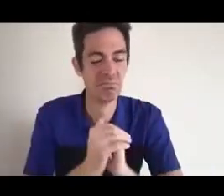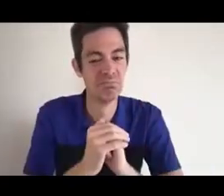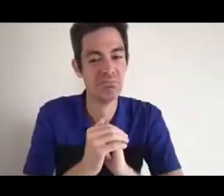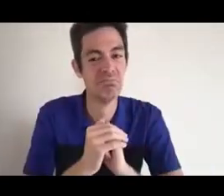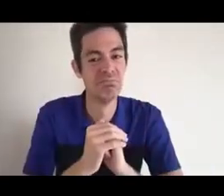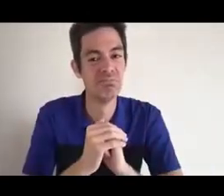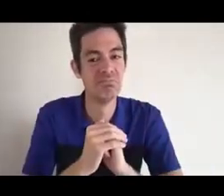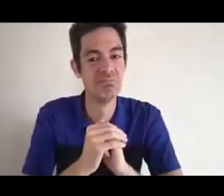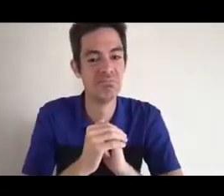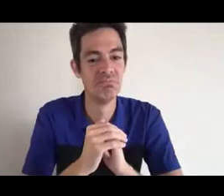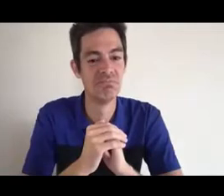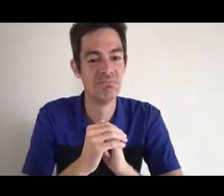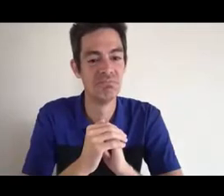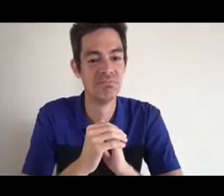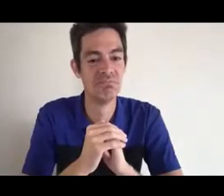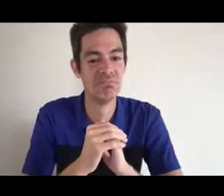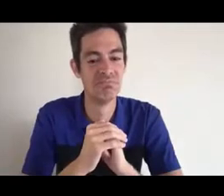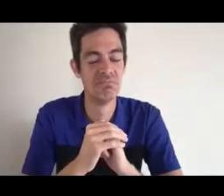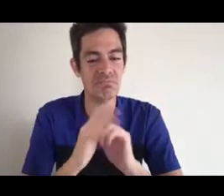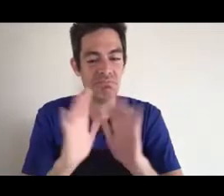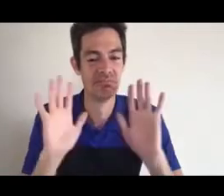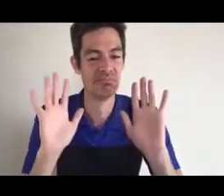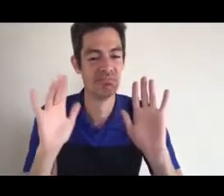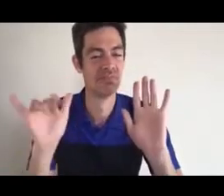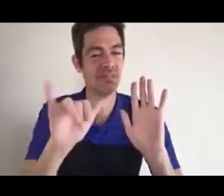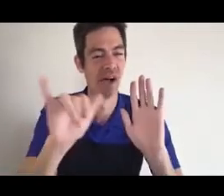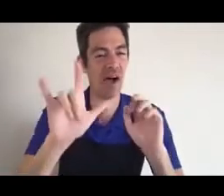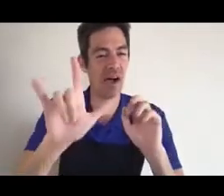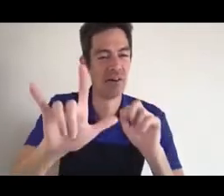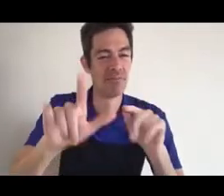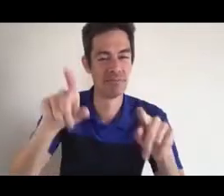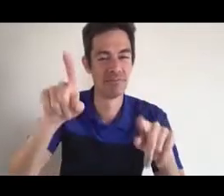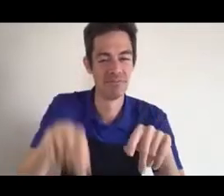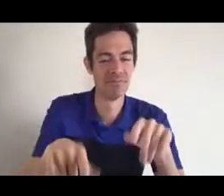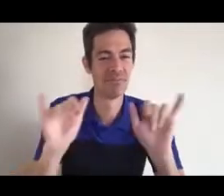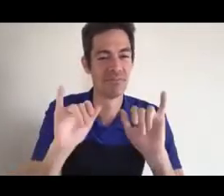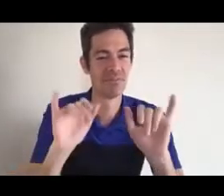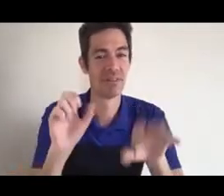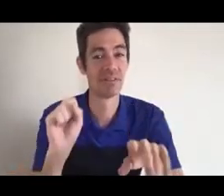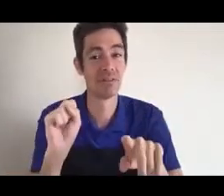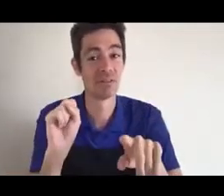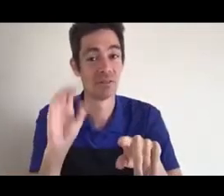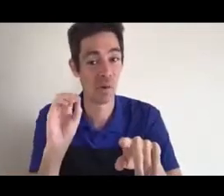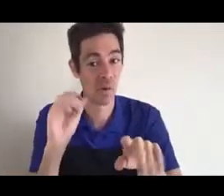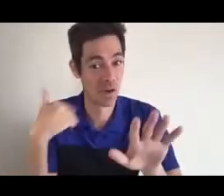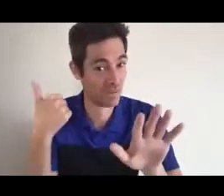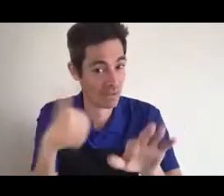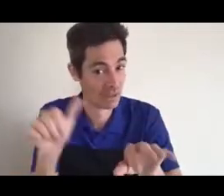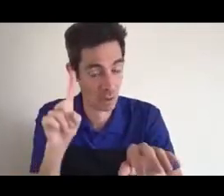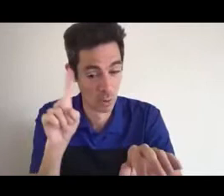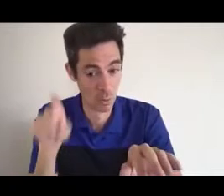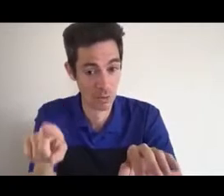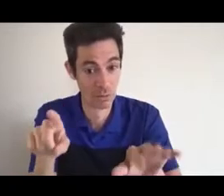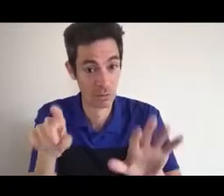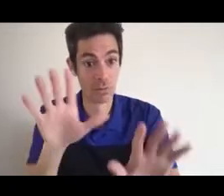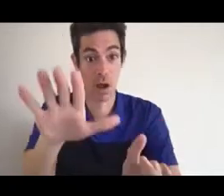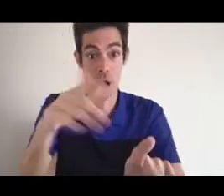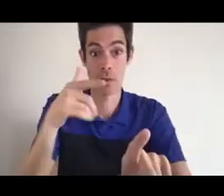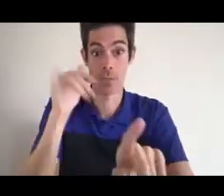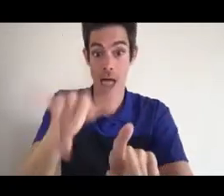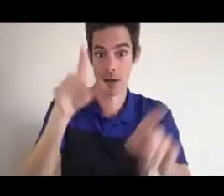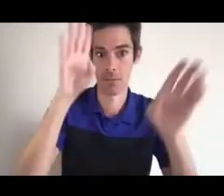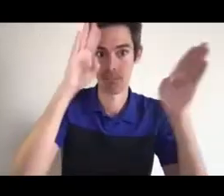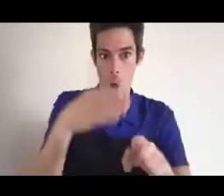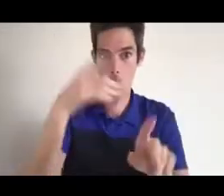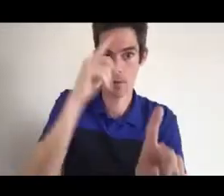morpheme, happy, serious. Yeah. Okay. Like I love you. You can do the same thing with I love you in those